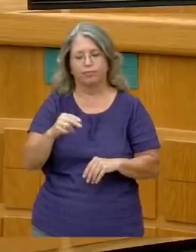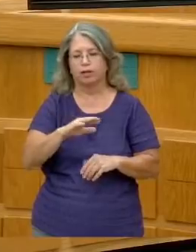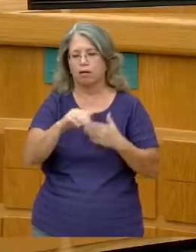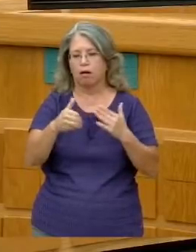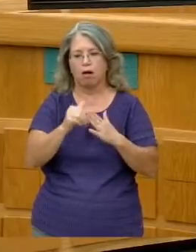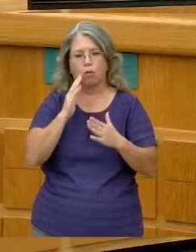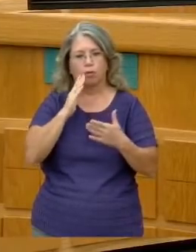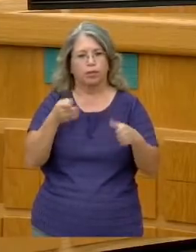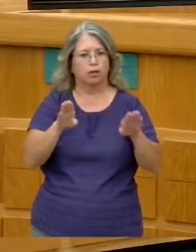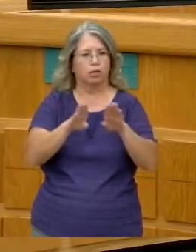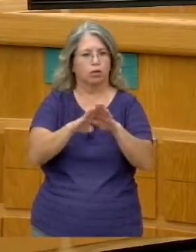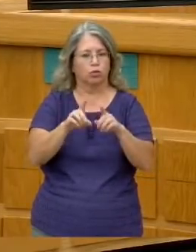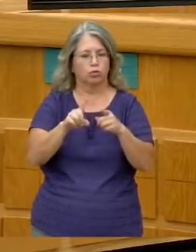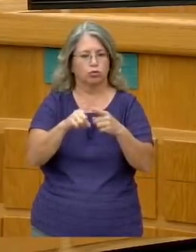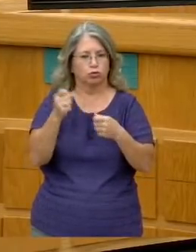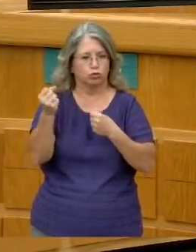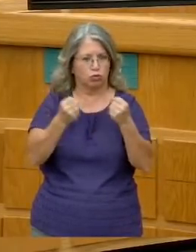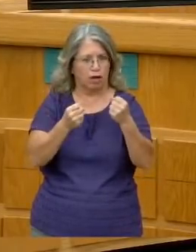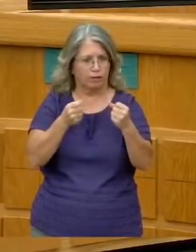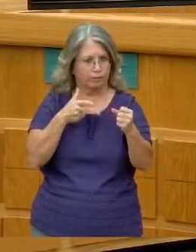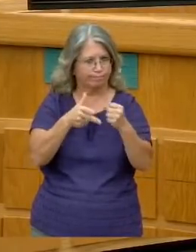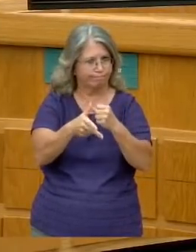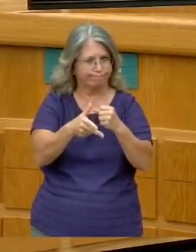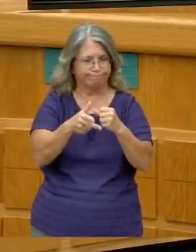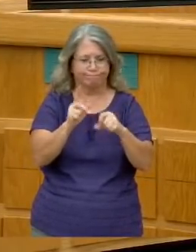vehicular access. There'll be